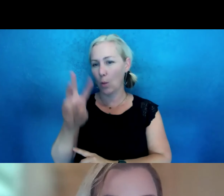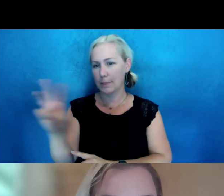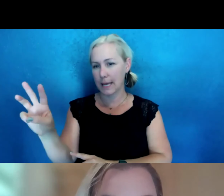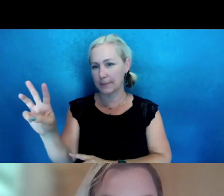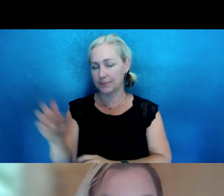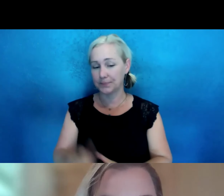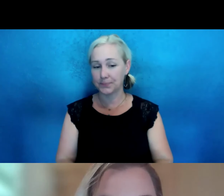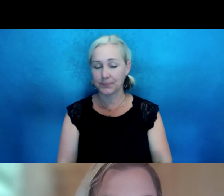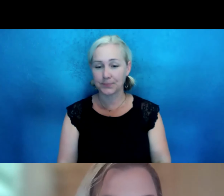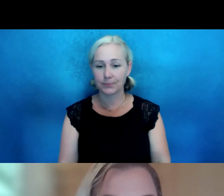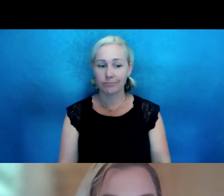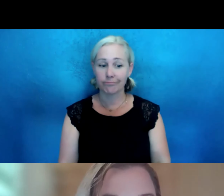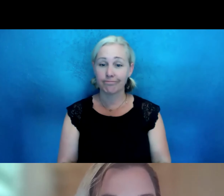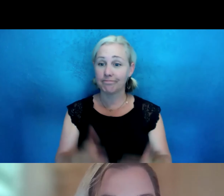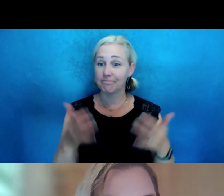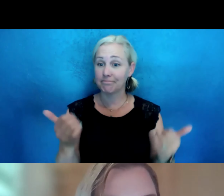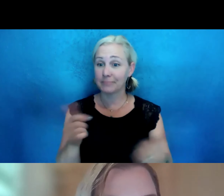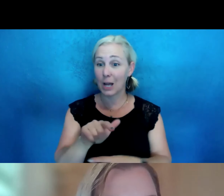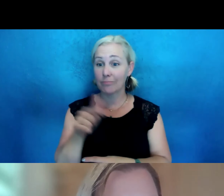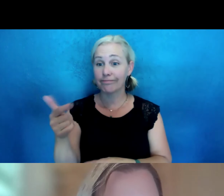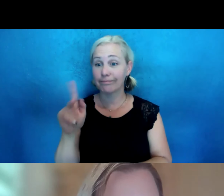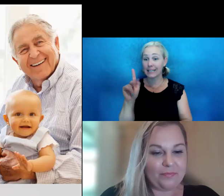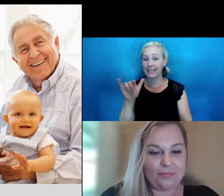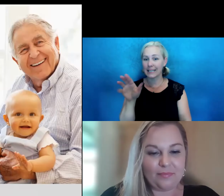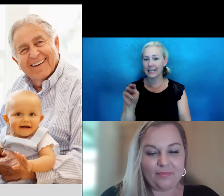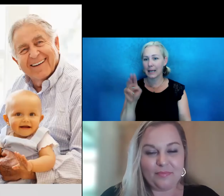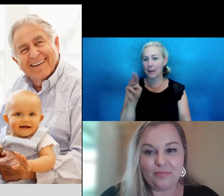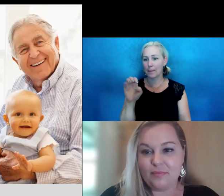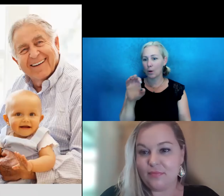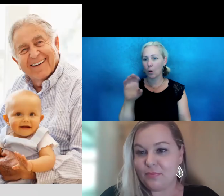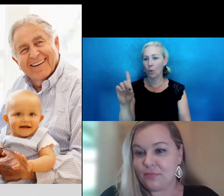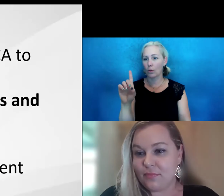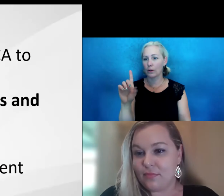with that, I will turn it over to Kim McCoy-Wade.